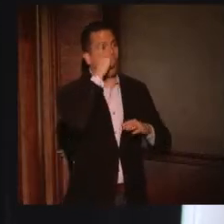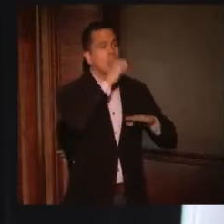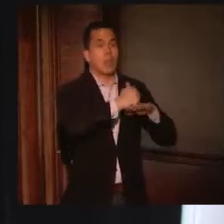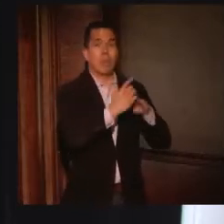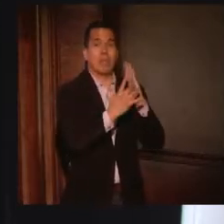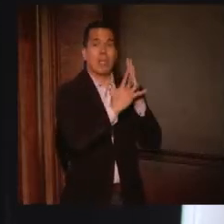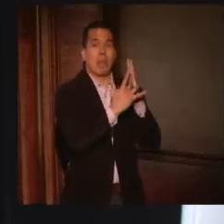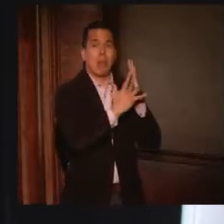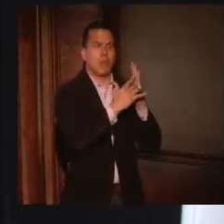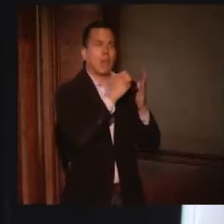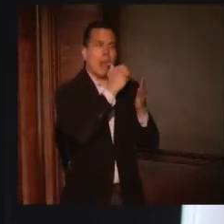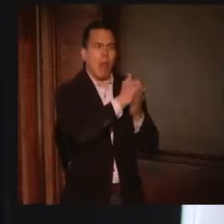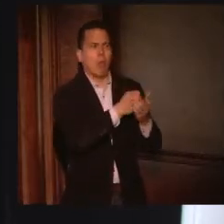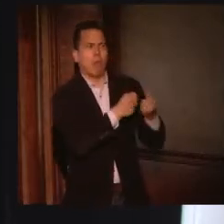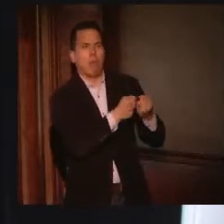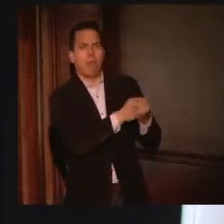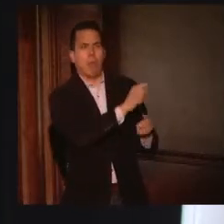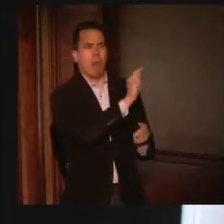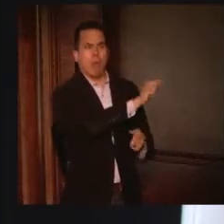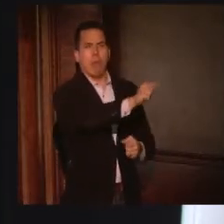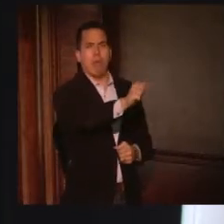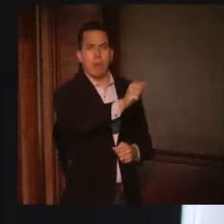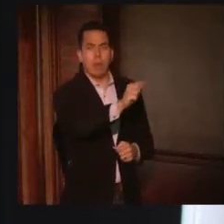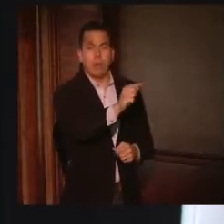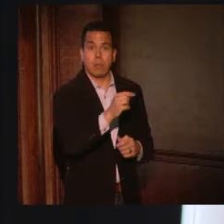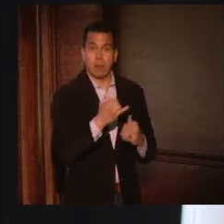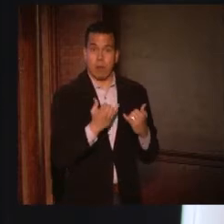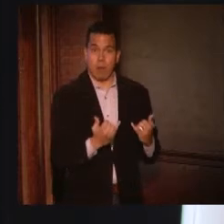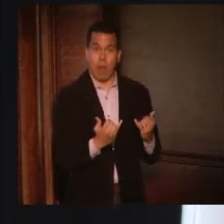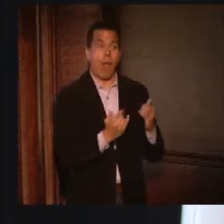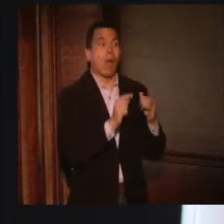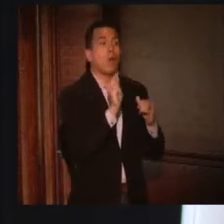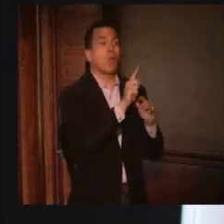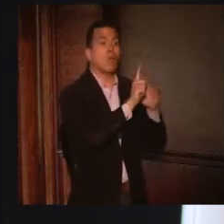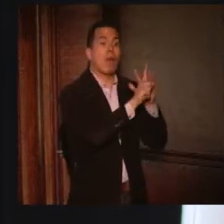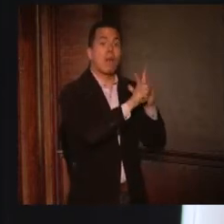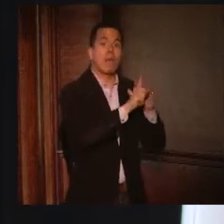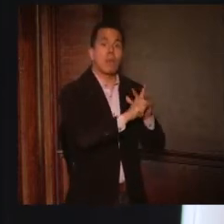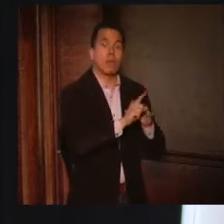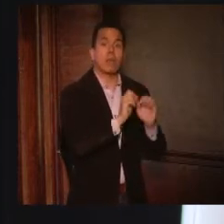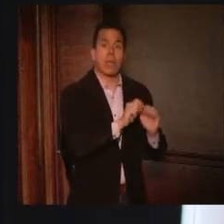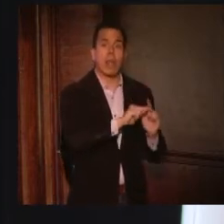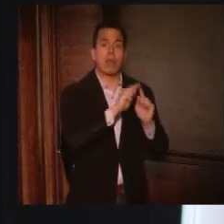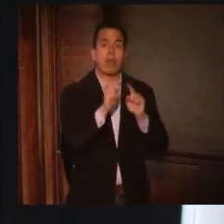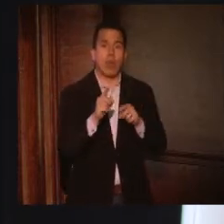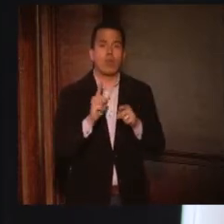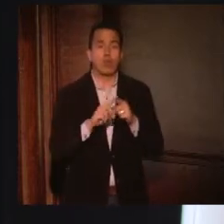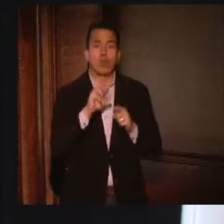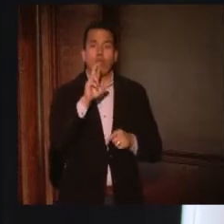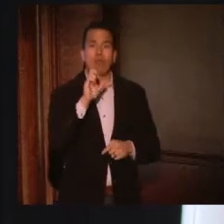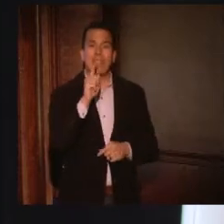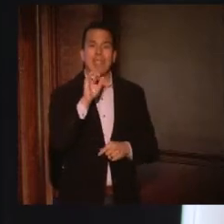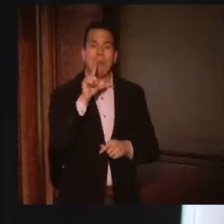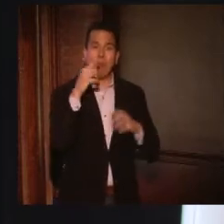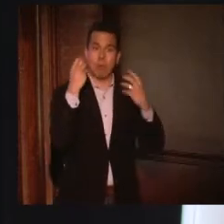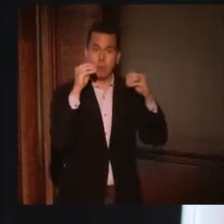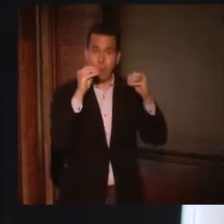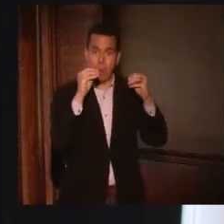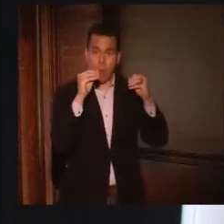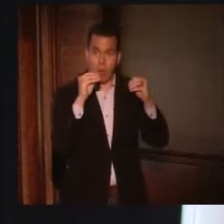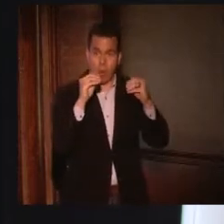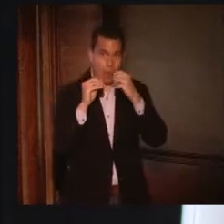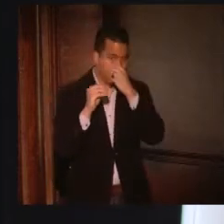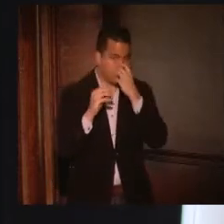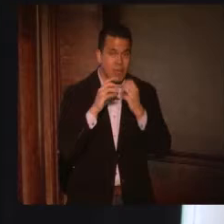to do that. So now refugees can go to a retailer. They can be identified using